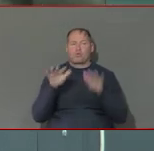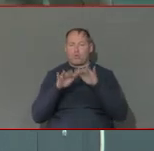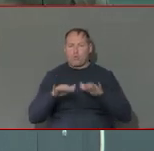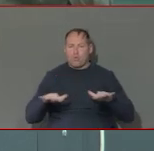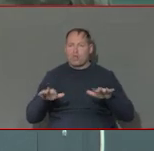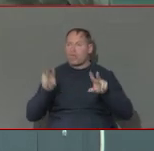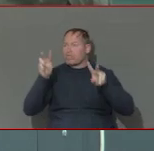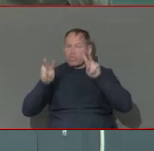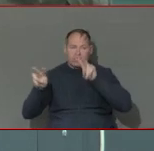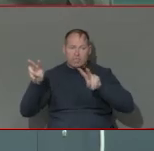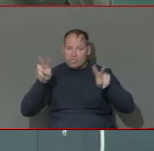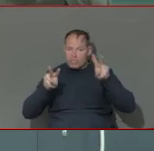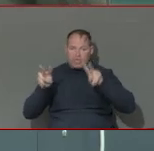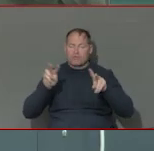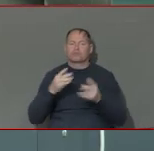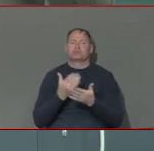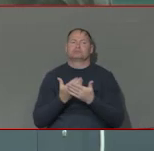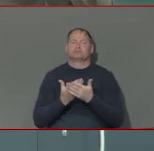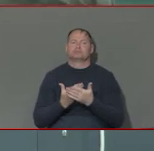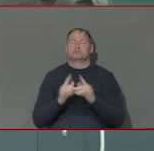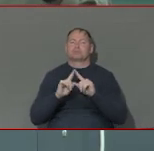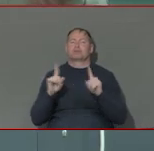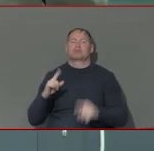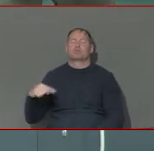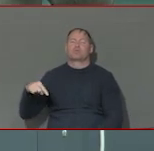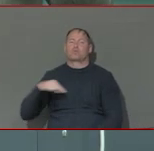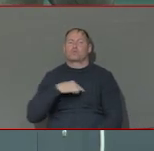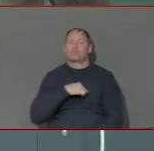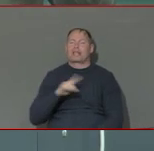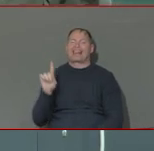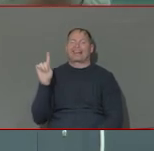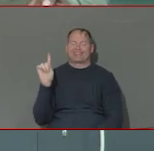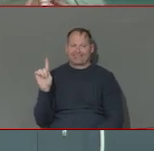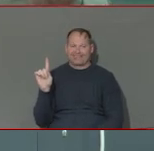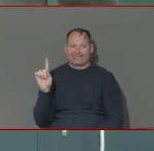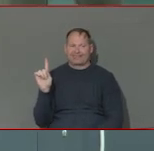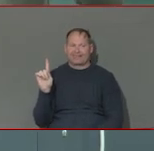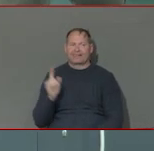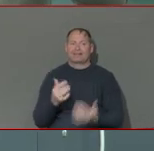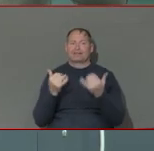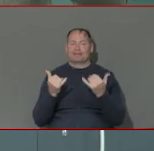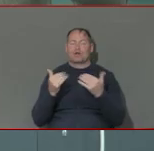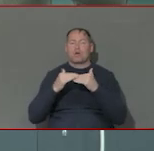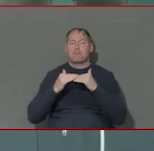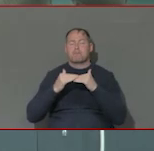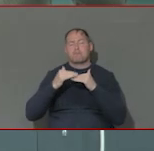view, right? But us who are upright, there is an increased